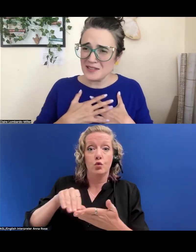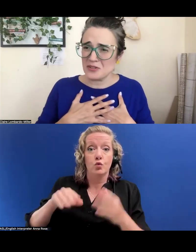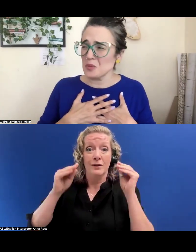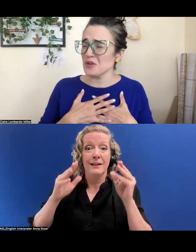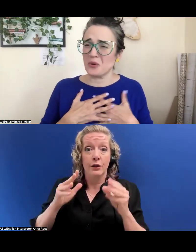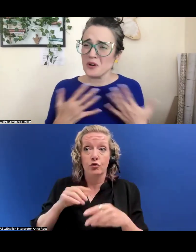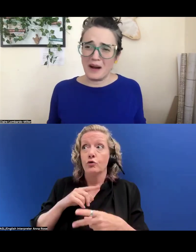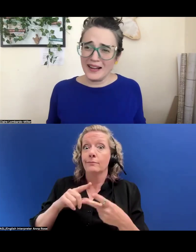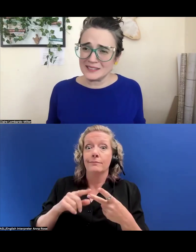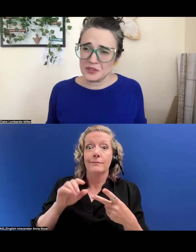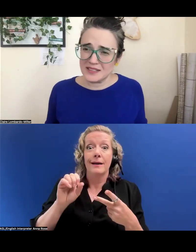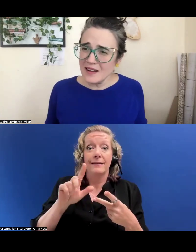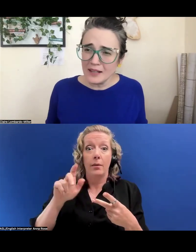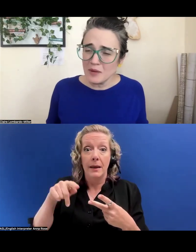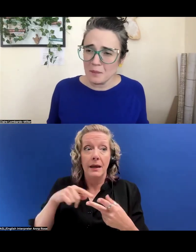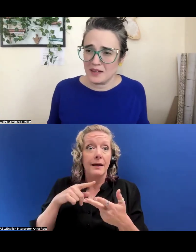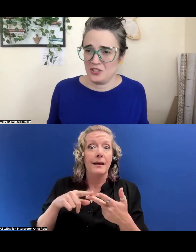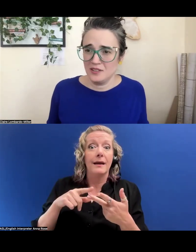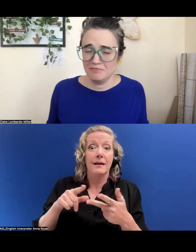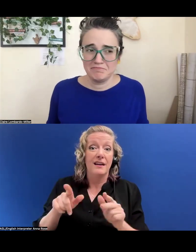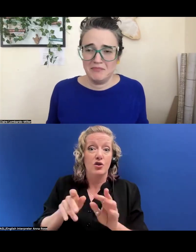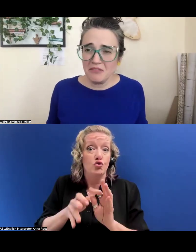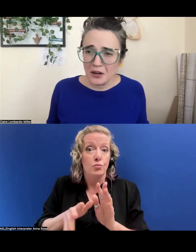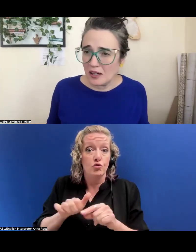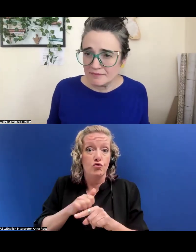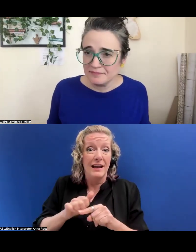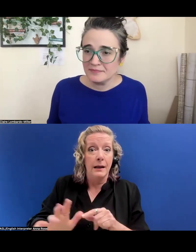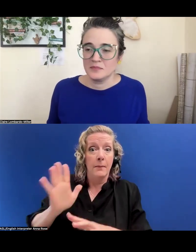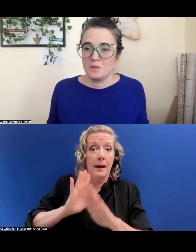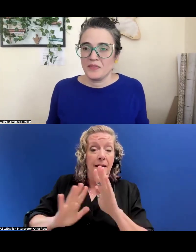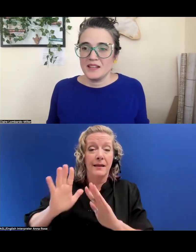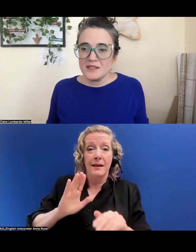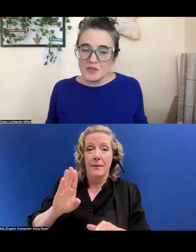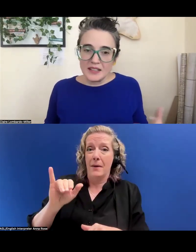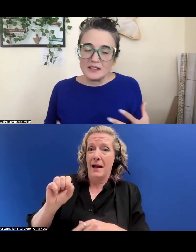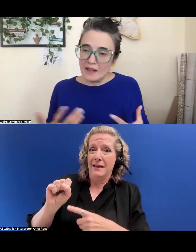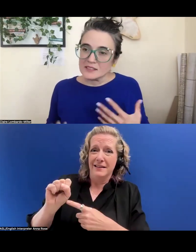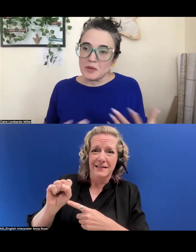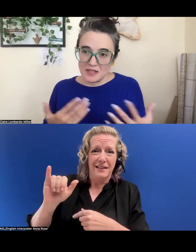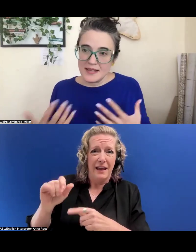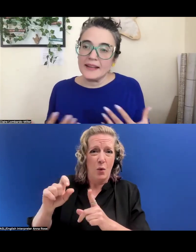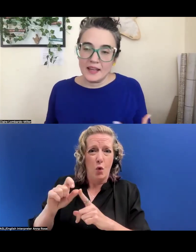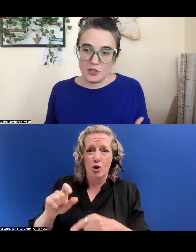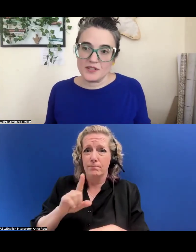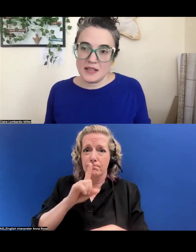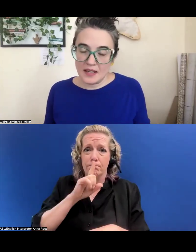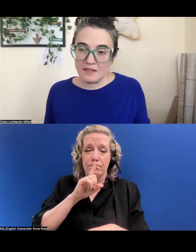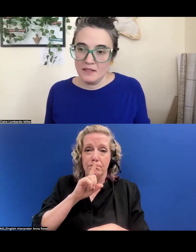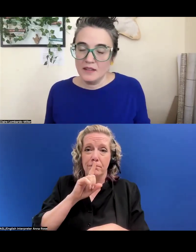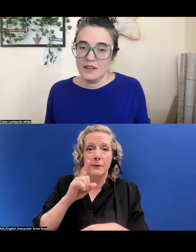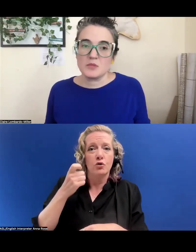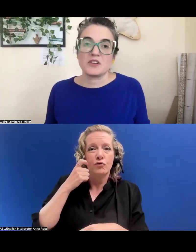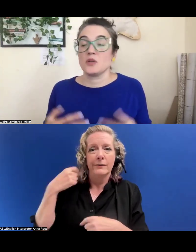even as an interpreter, the word bias did not come up much, if at all. It seems like in the last maybe decade, you're